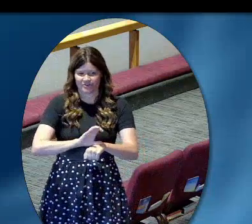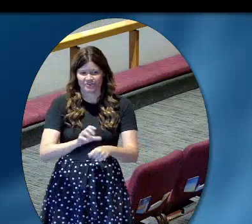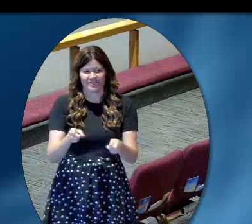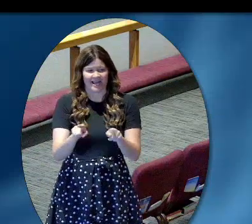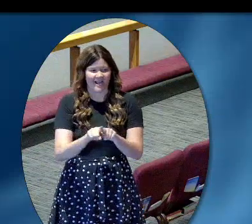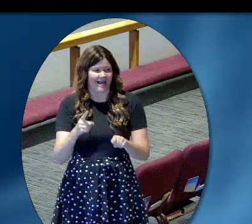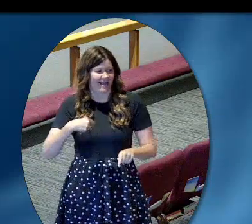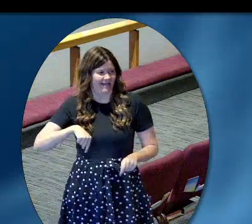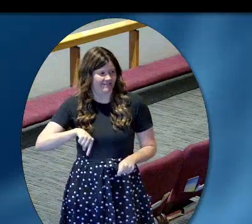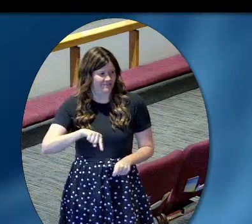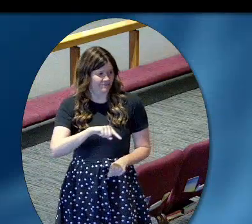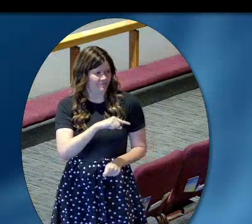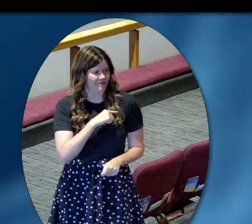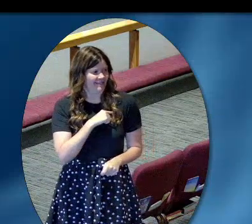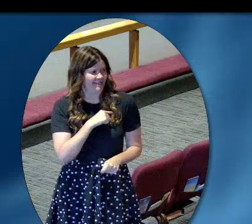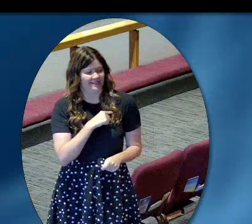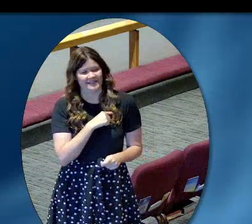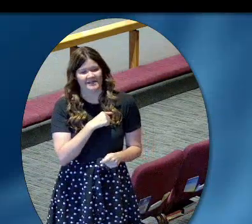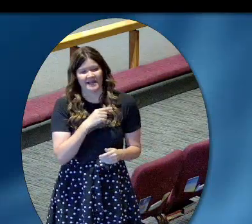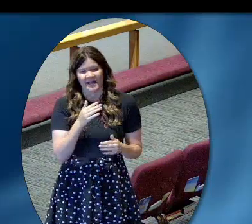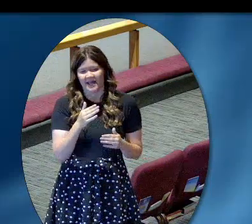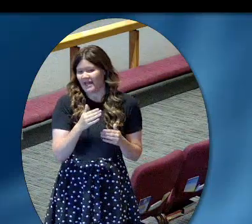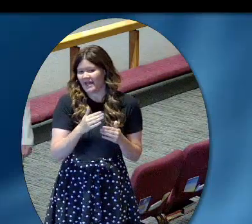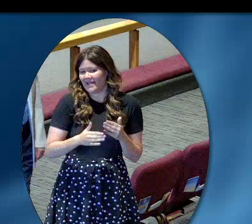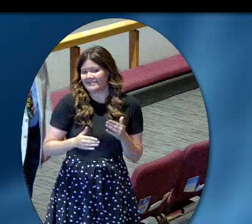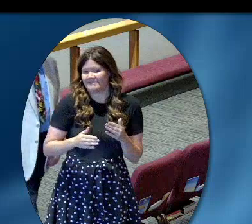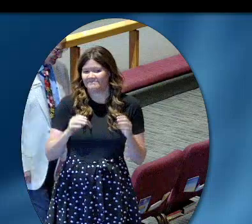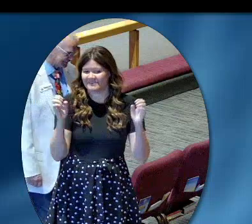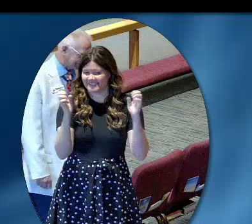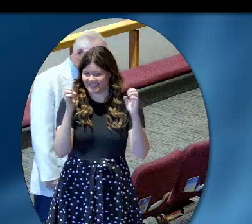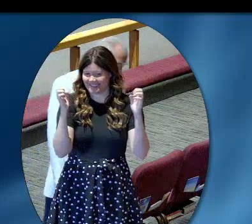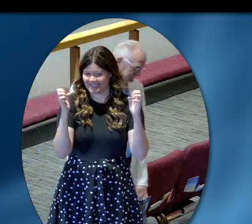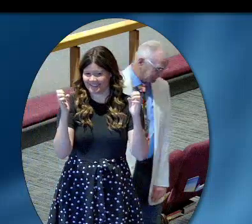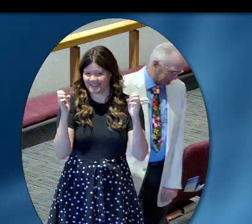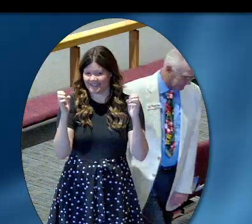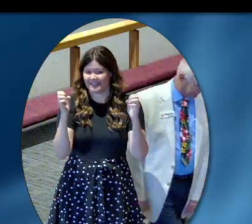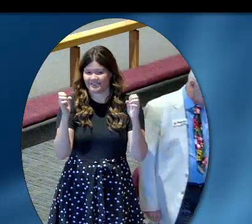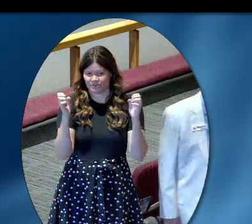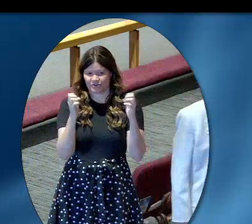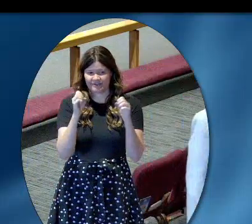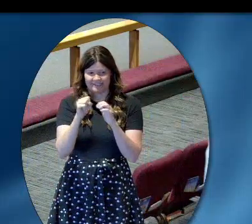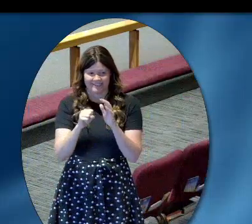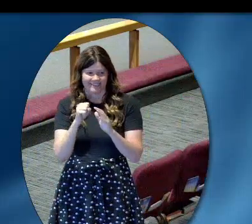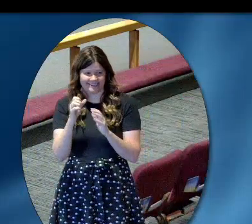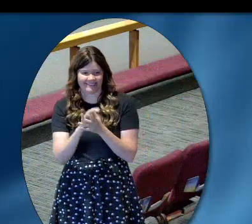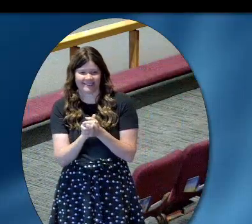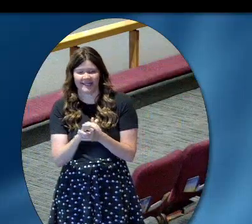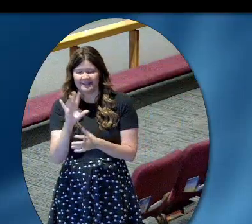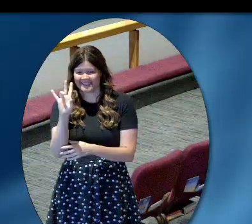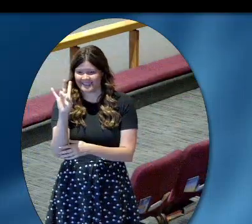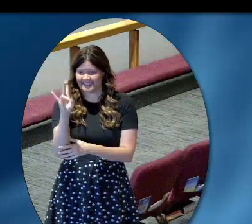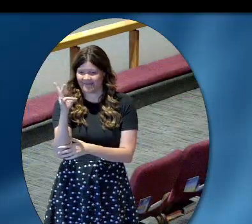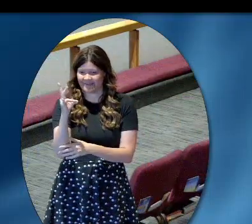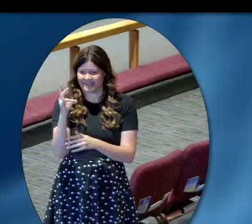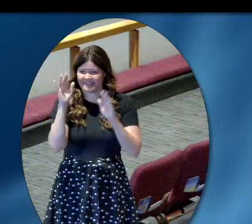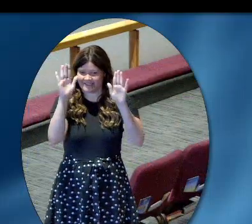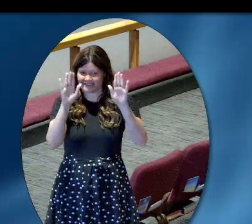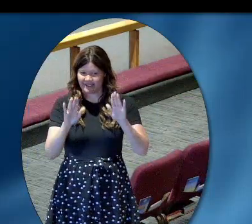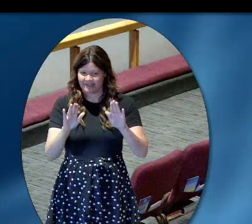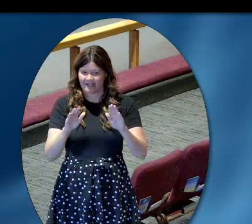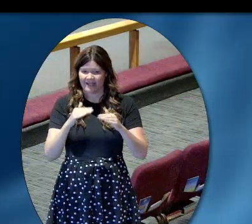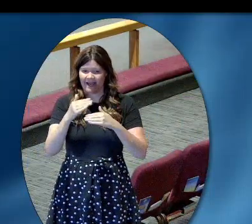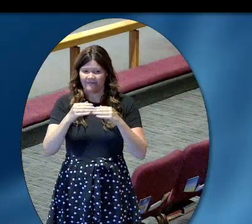we complete the season of Easter, the seventh Sunday of Easter. Over the course of the week, the